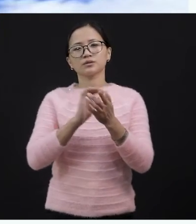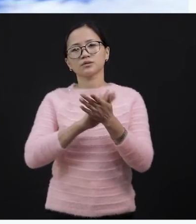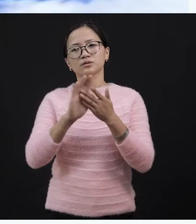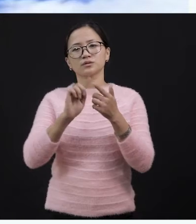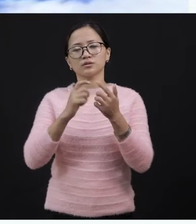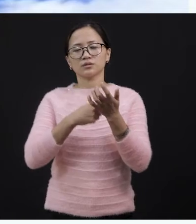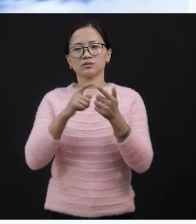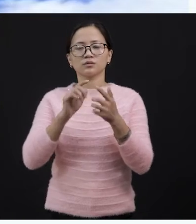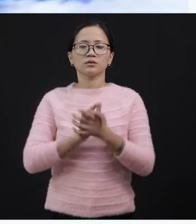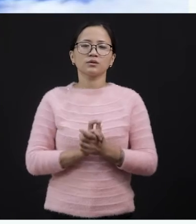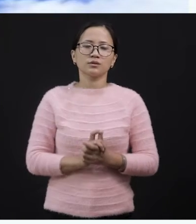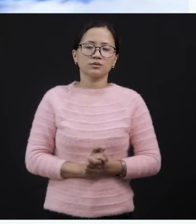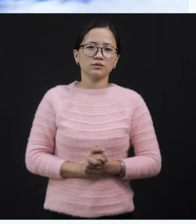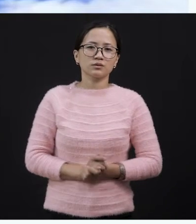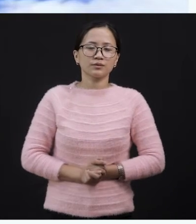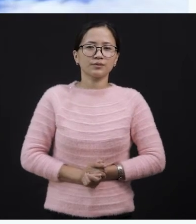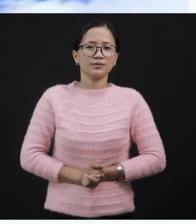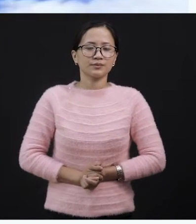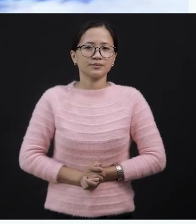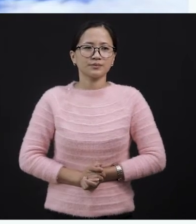They form the atmosphere.